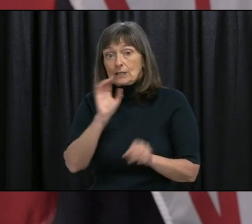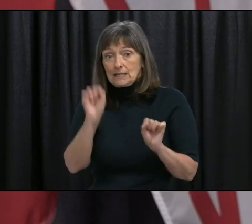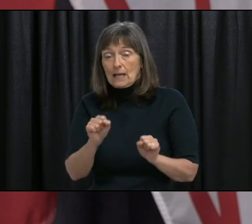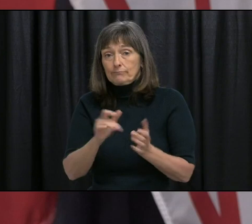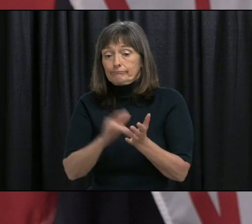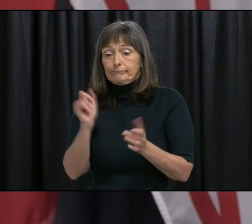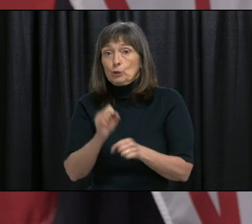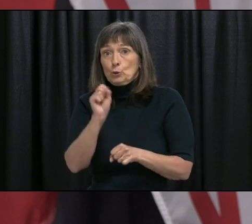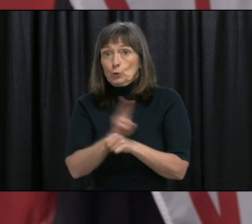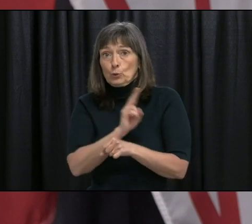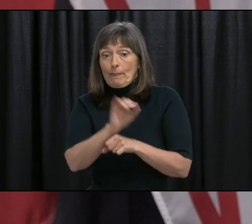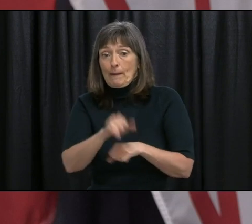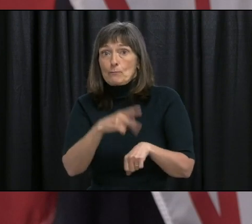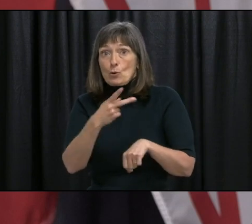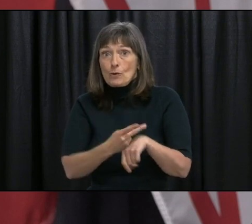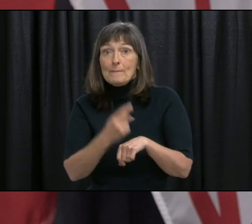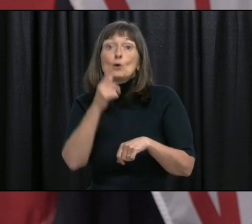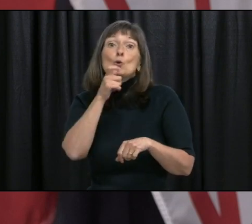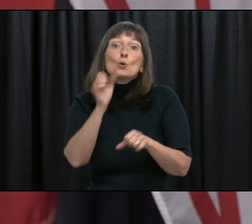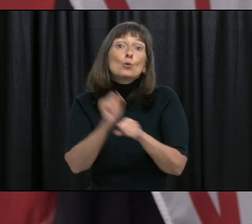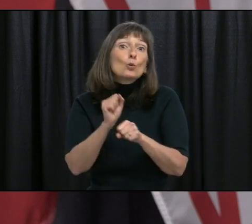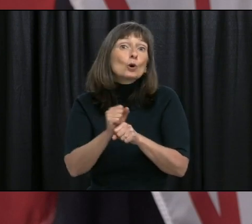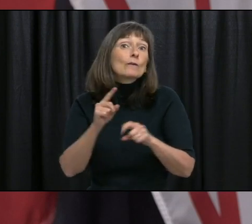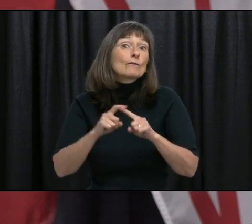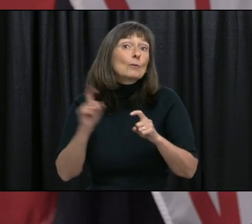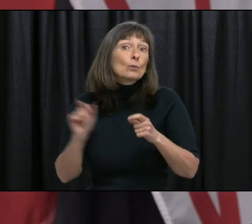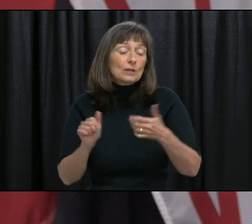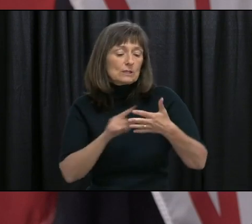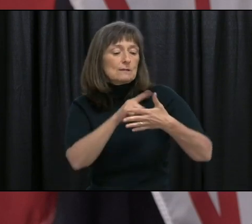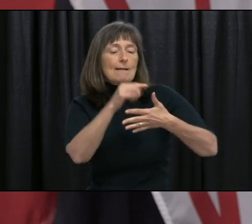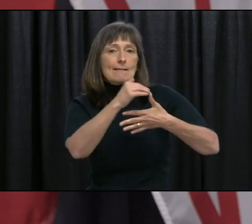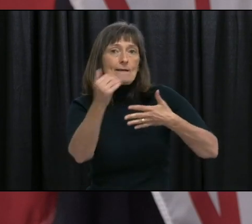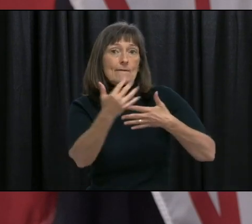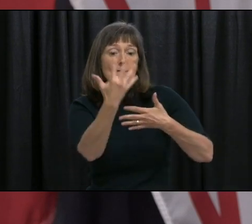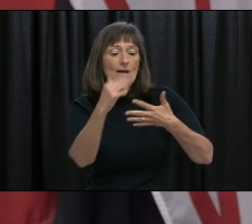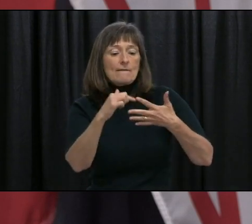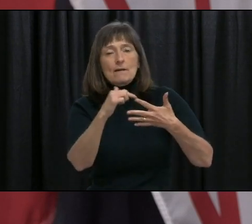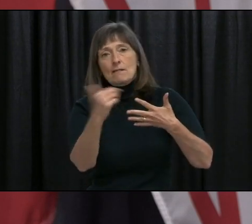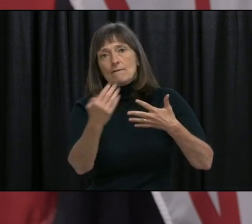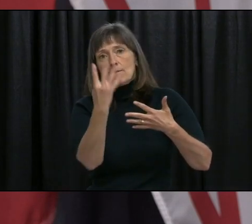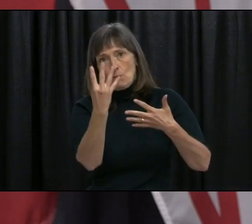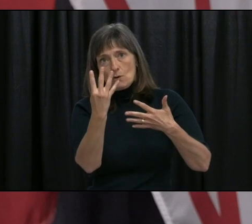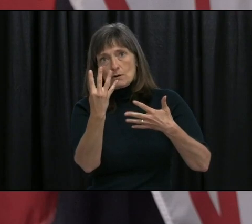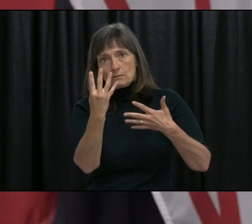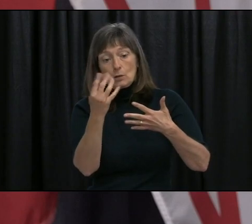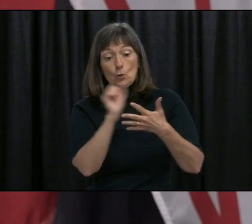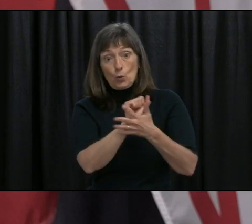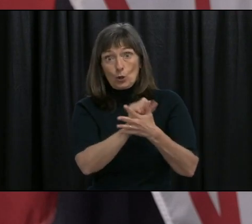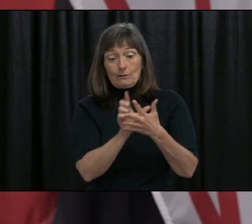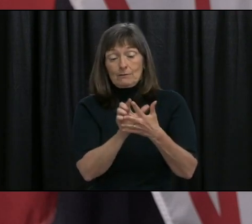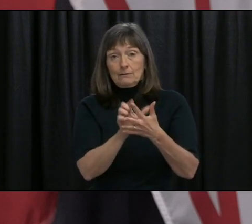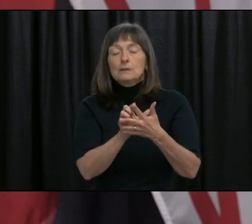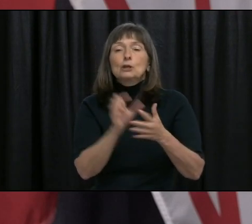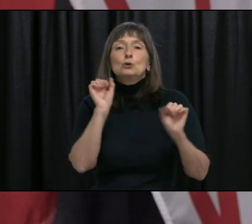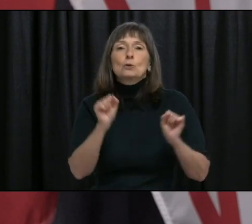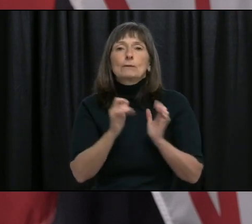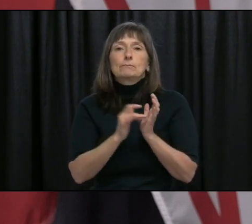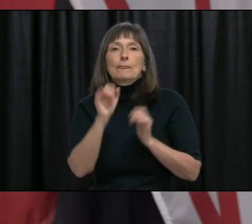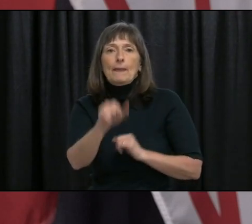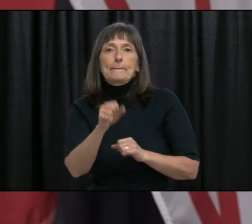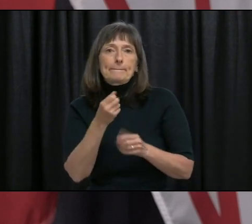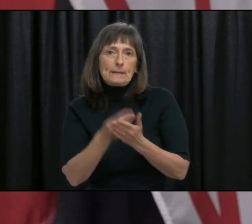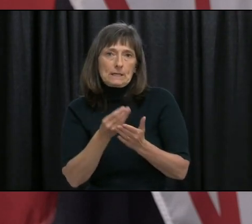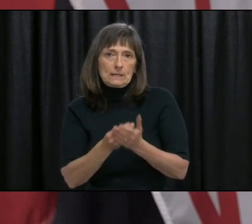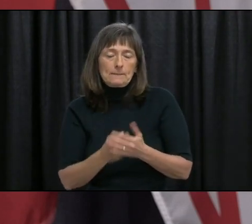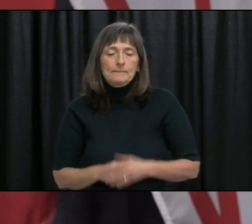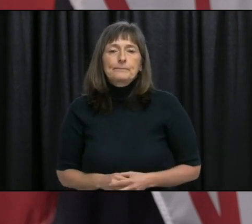and Alert Level 5. So these are people that stepped up in a big way in the early days of the pandemic. So in partnership with the federal government, we